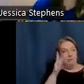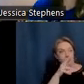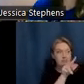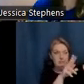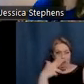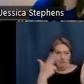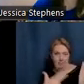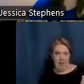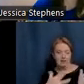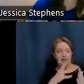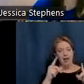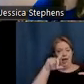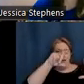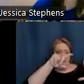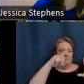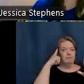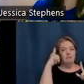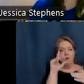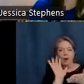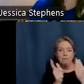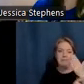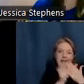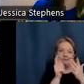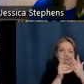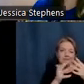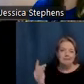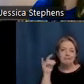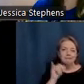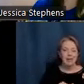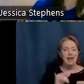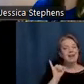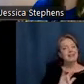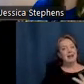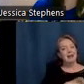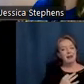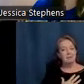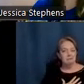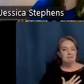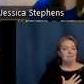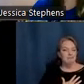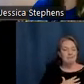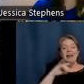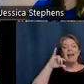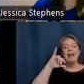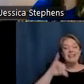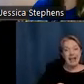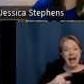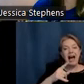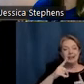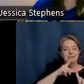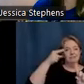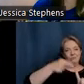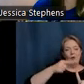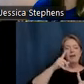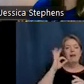magazines throughout this country. And so scenes like these are what painting in this region was and is all about.